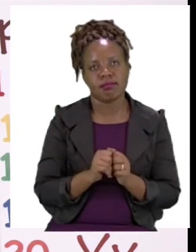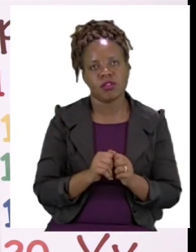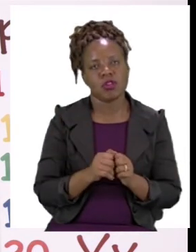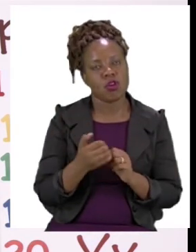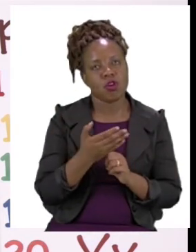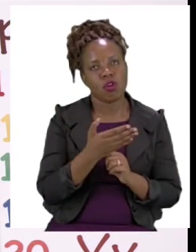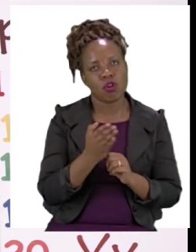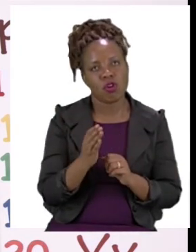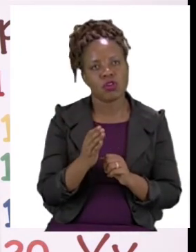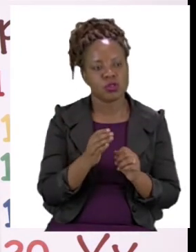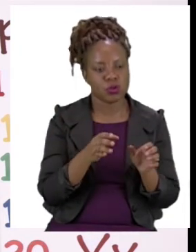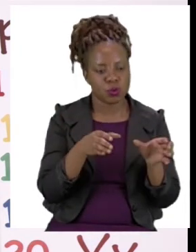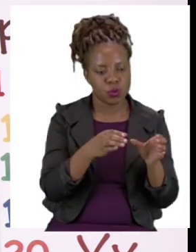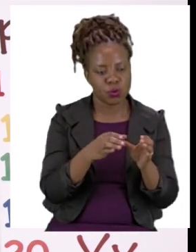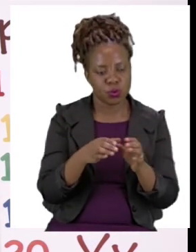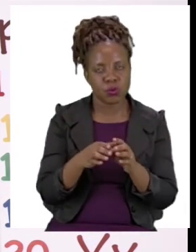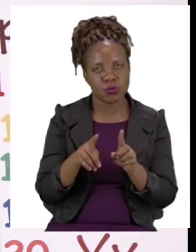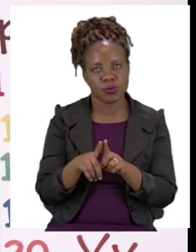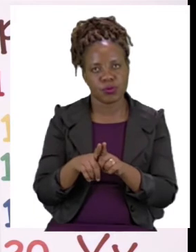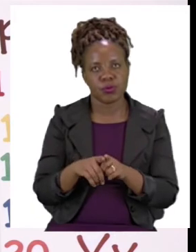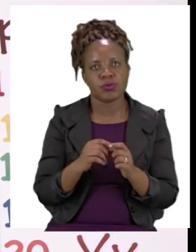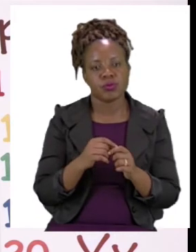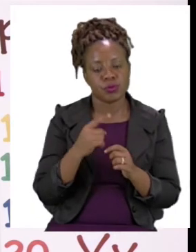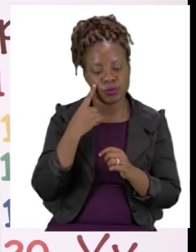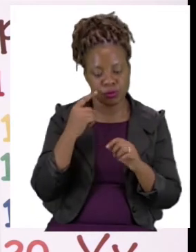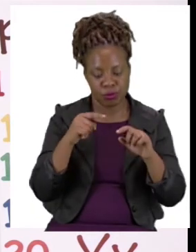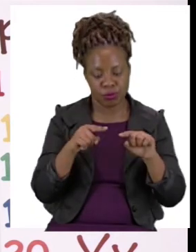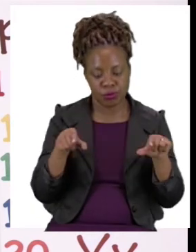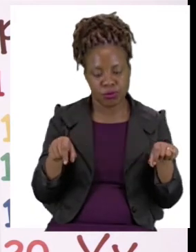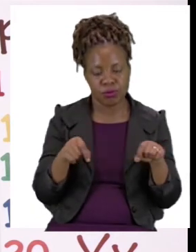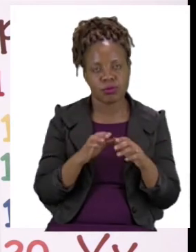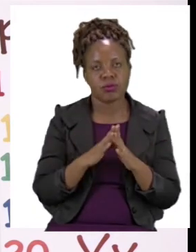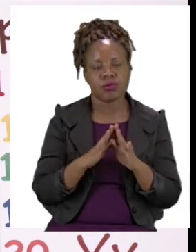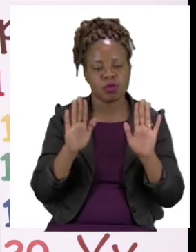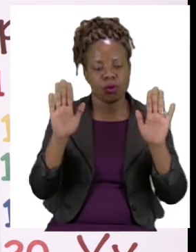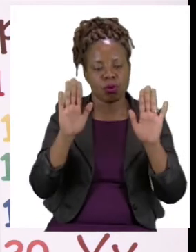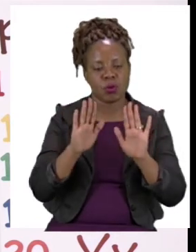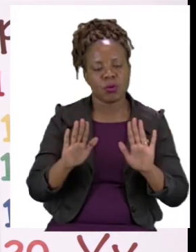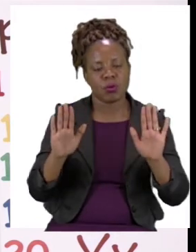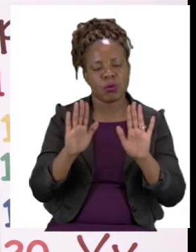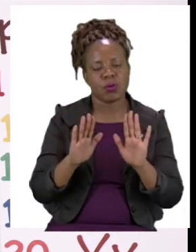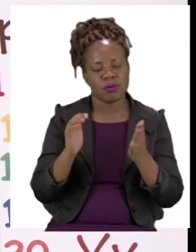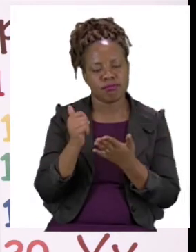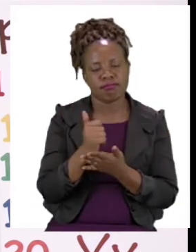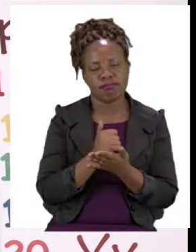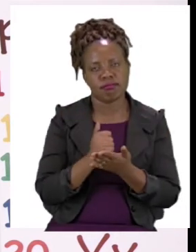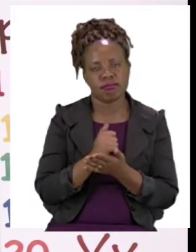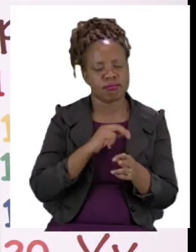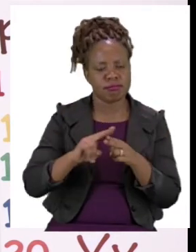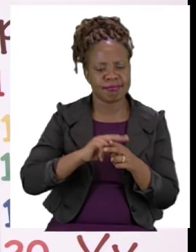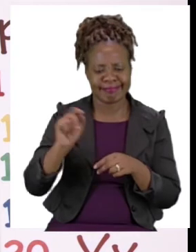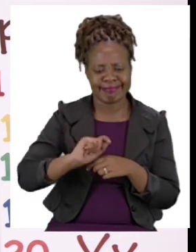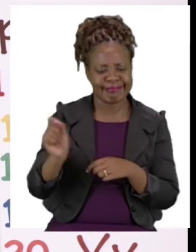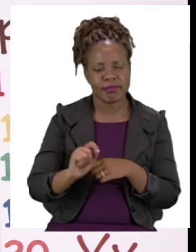the code for the color you are supposed to be using. Please color neatly and take your time, and then you will see